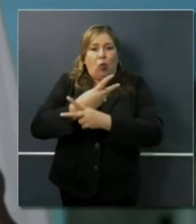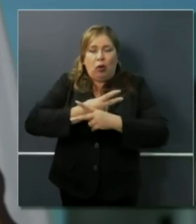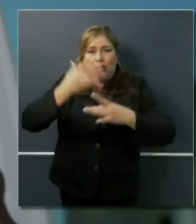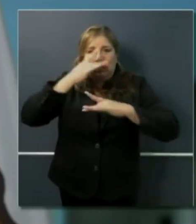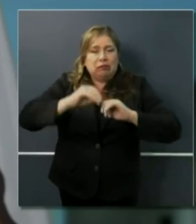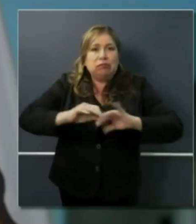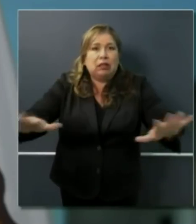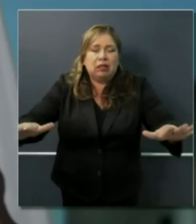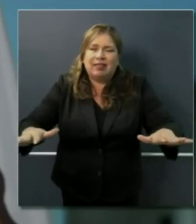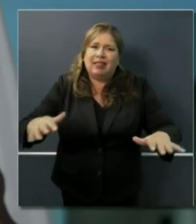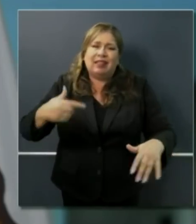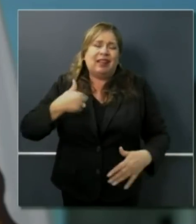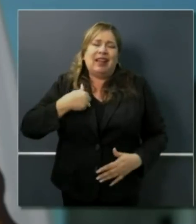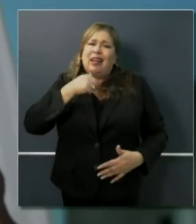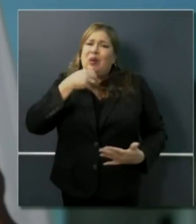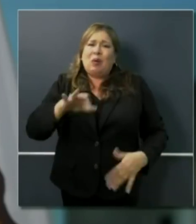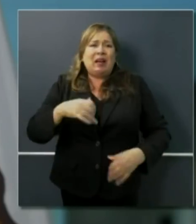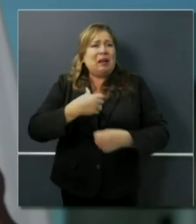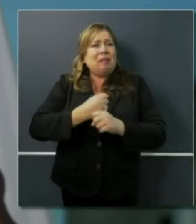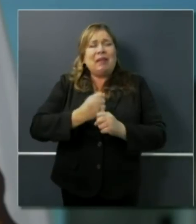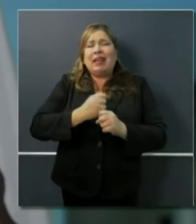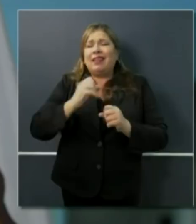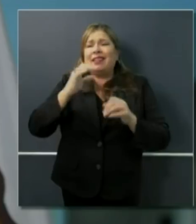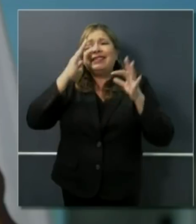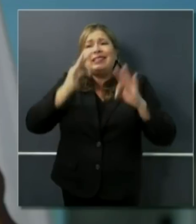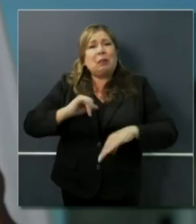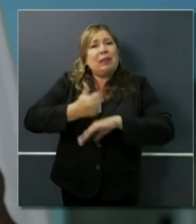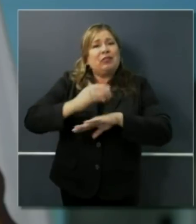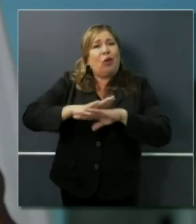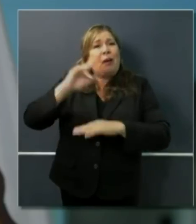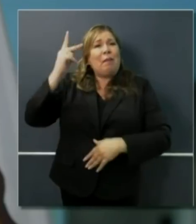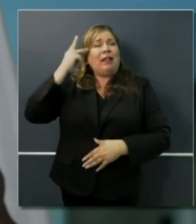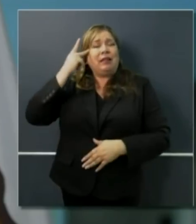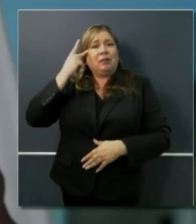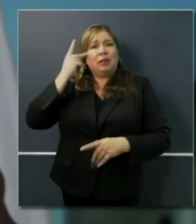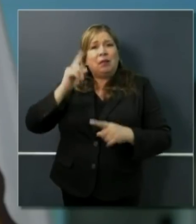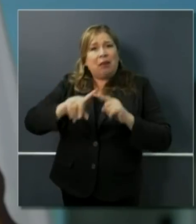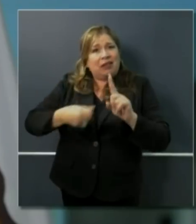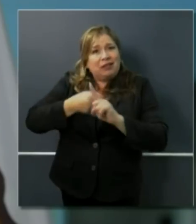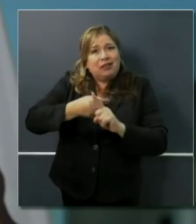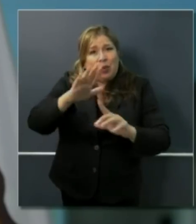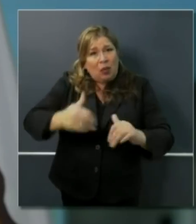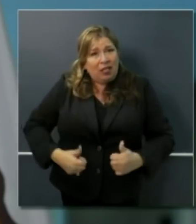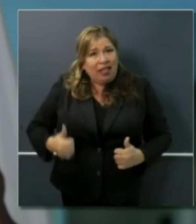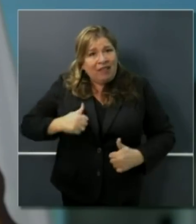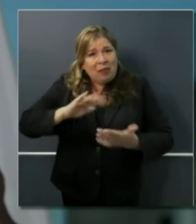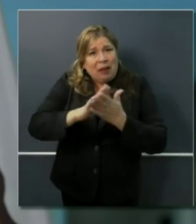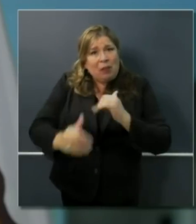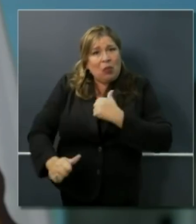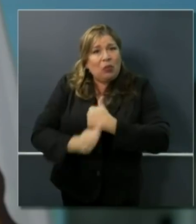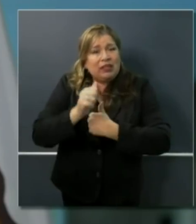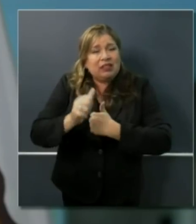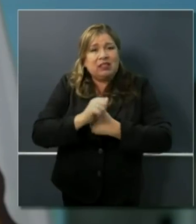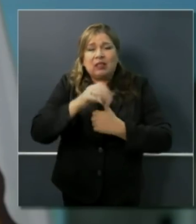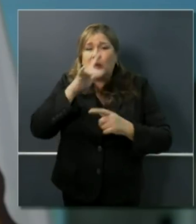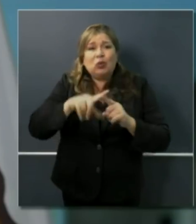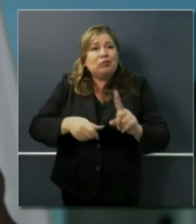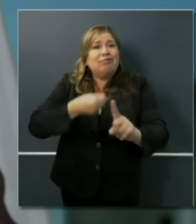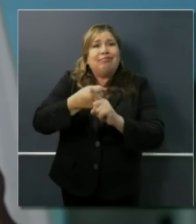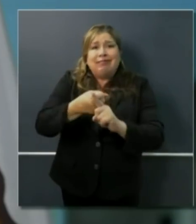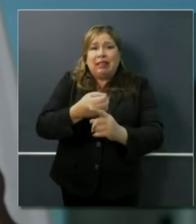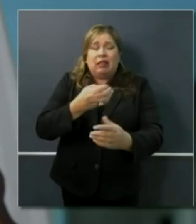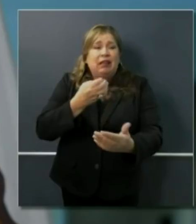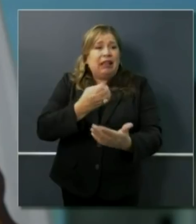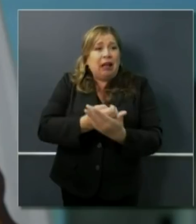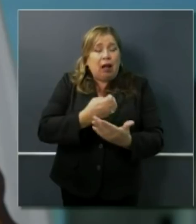political decision that puts people's lives at risk and puts the economy at even more risk by extending